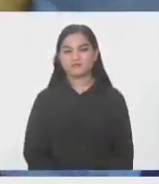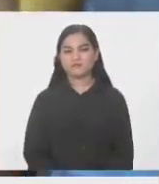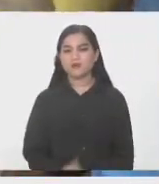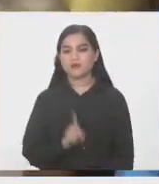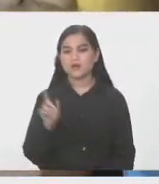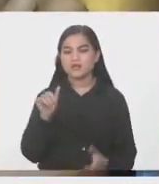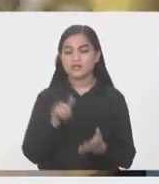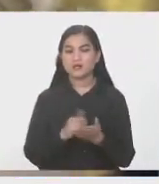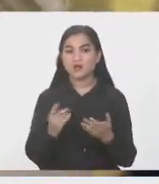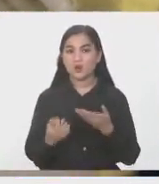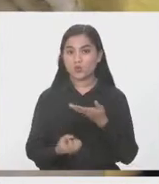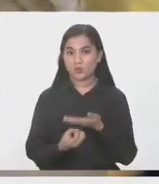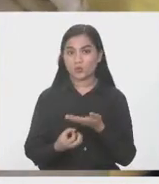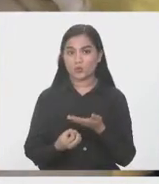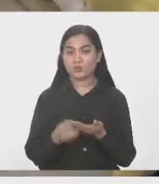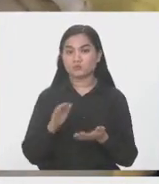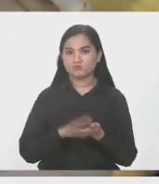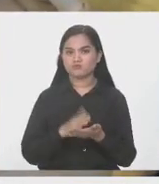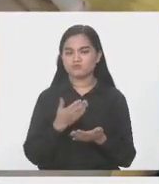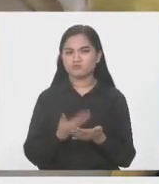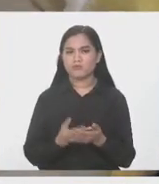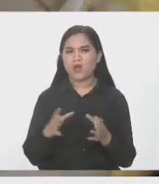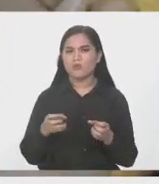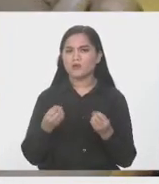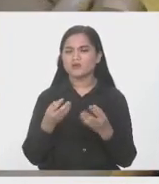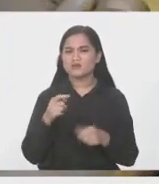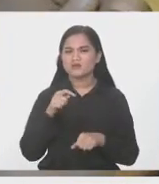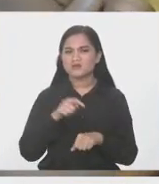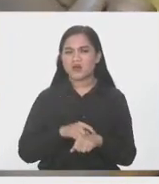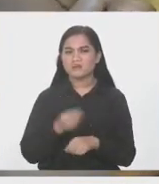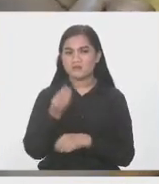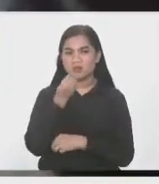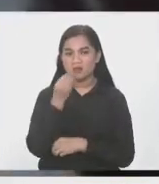stove. When asked about how many times they eat a day,